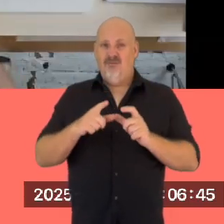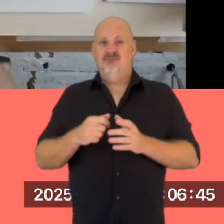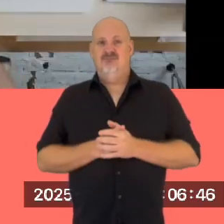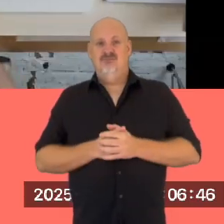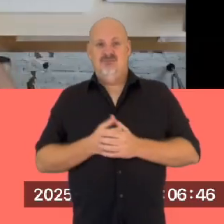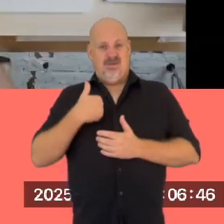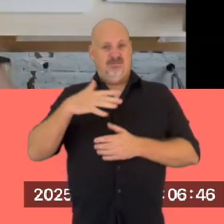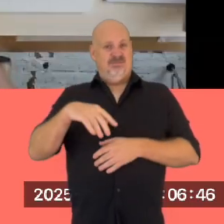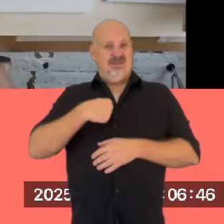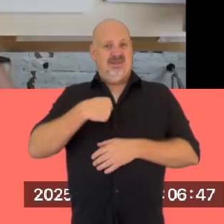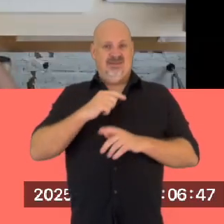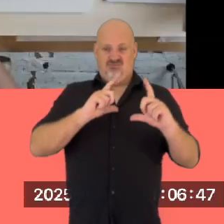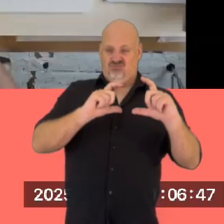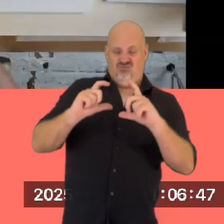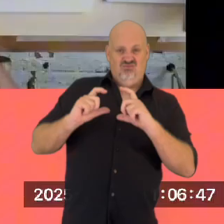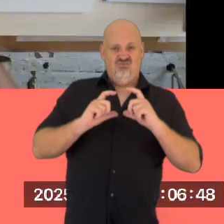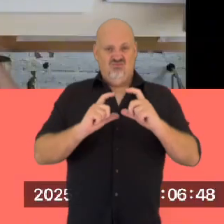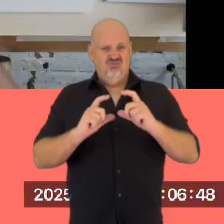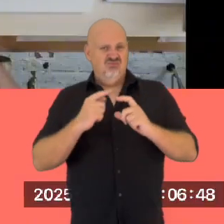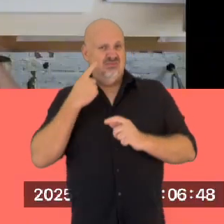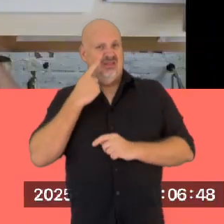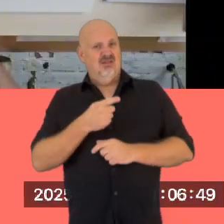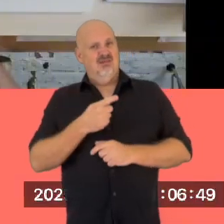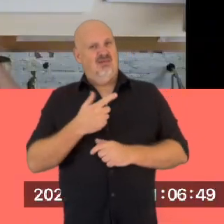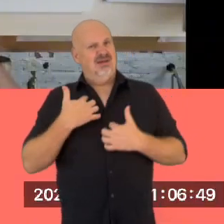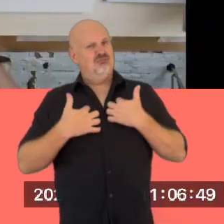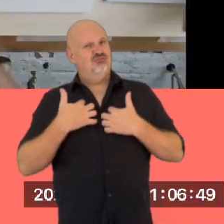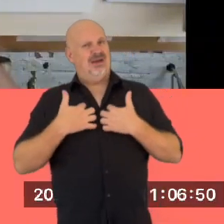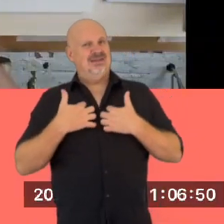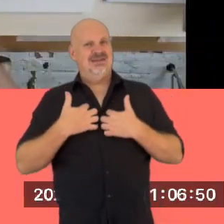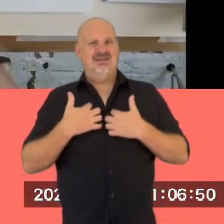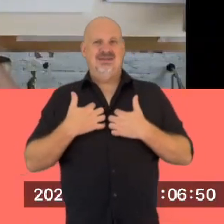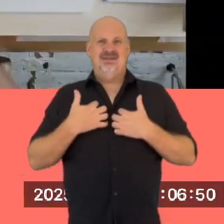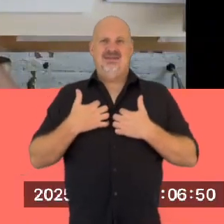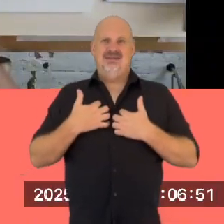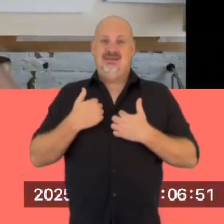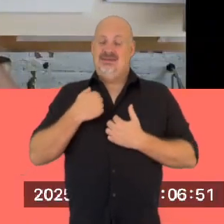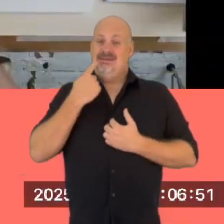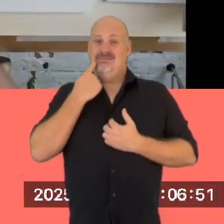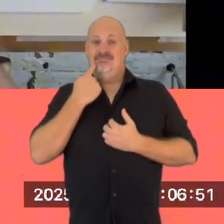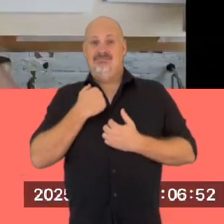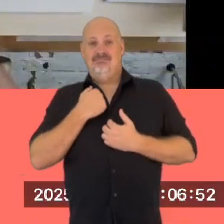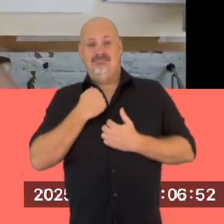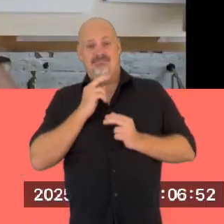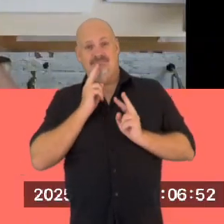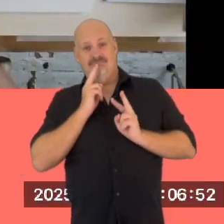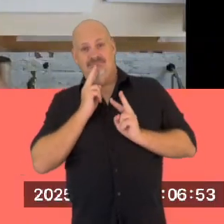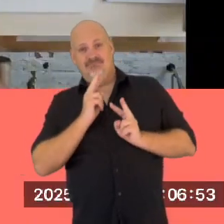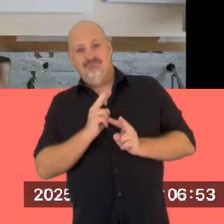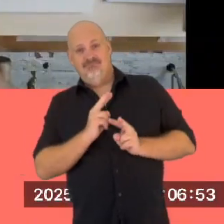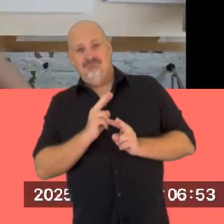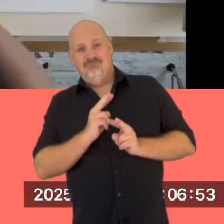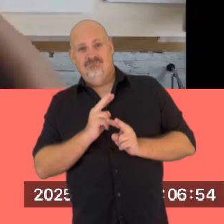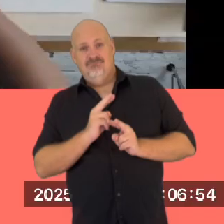some photographs that I took of some roses, which I thought would be a really interesting way to start. And I think